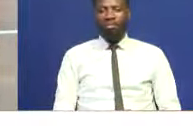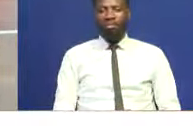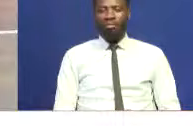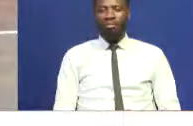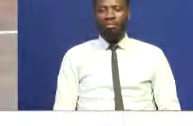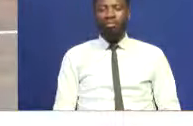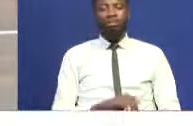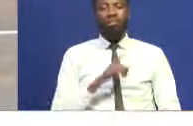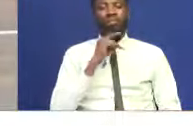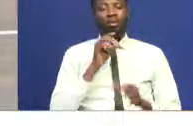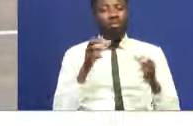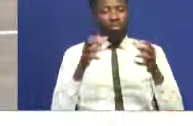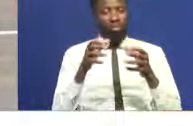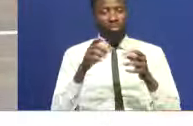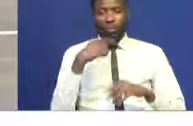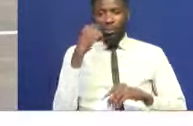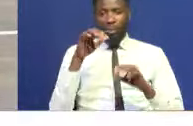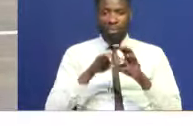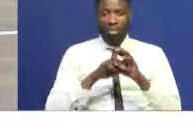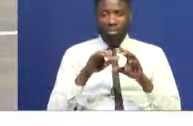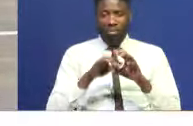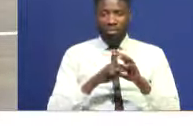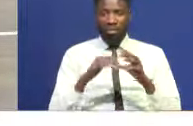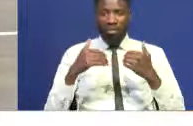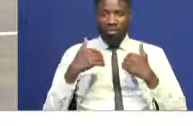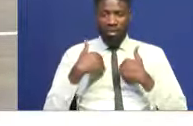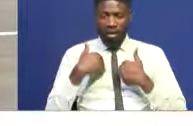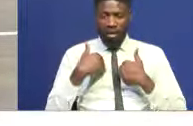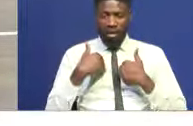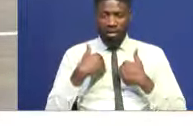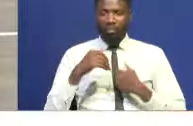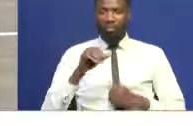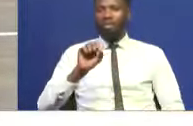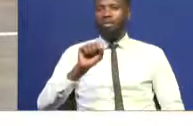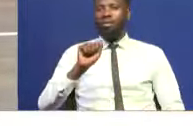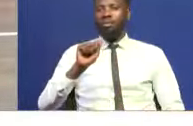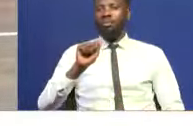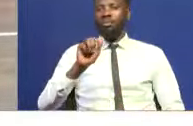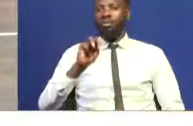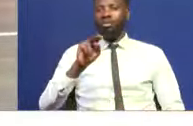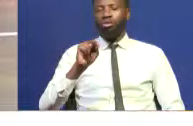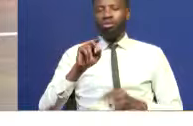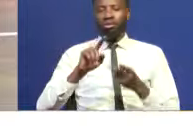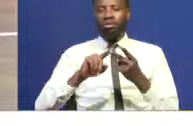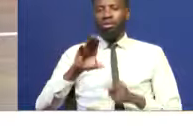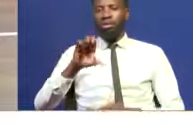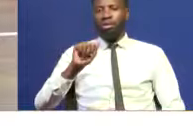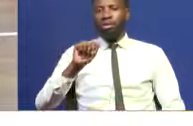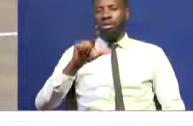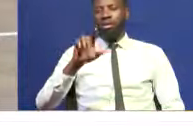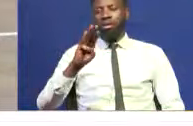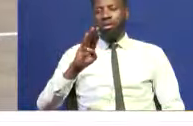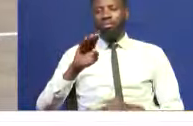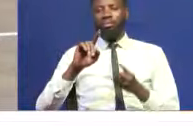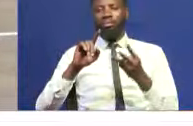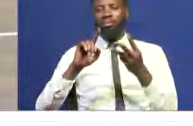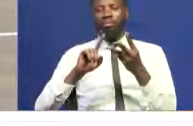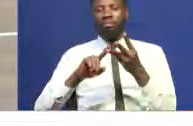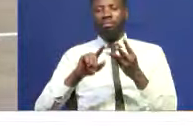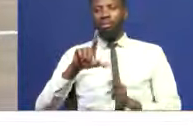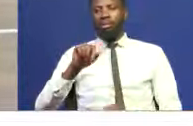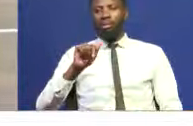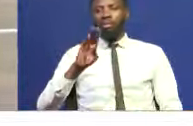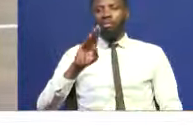The men's team features setters Samson Njoroge and Caleb Odio, while hitters in the squad include Laban